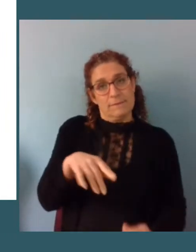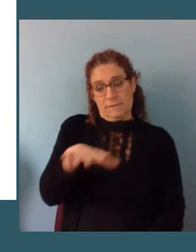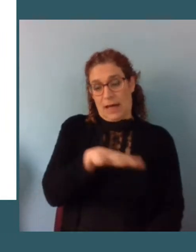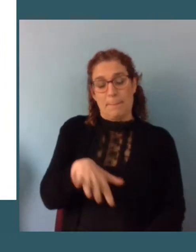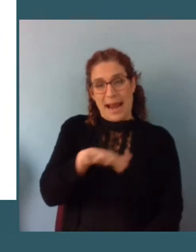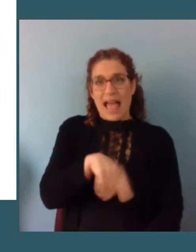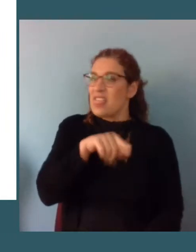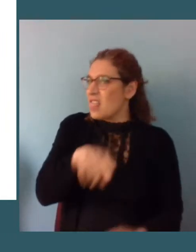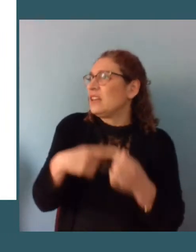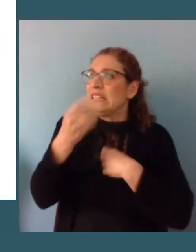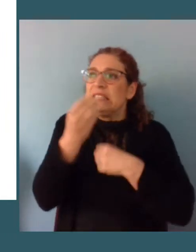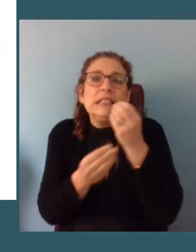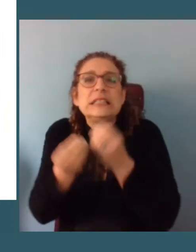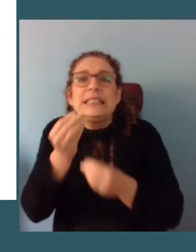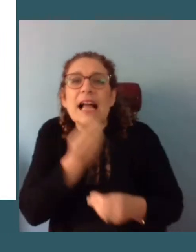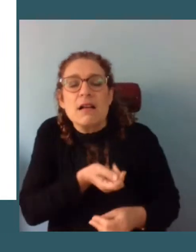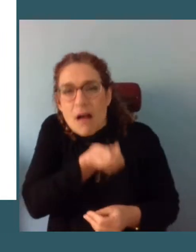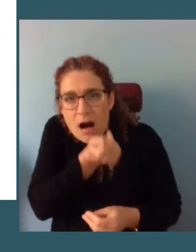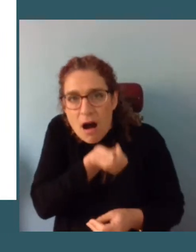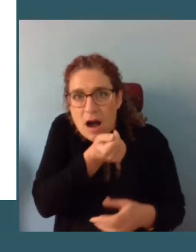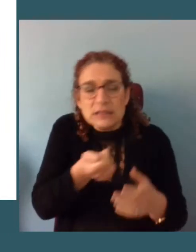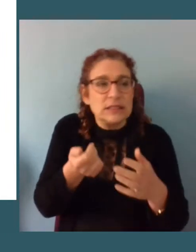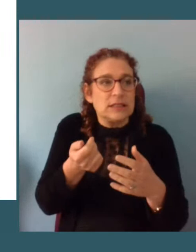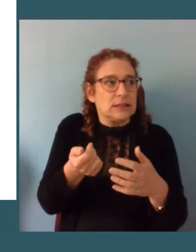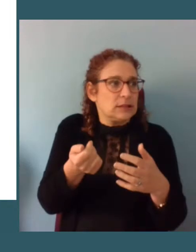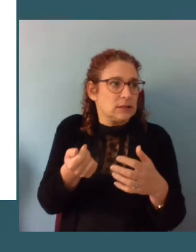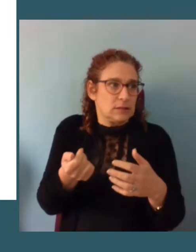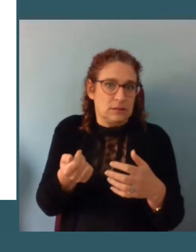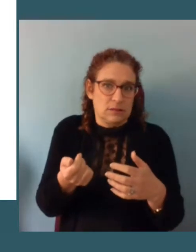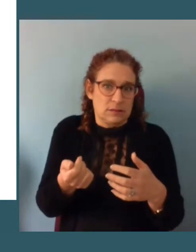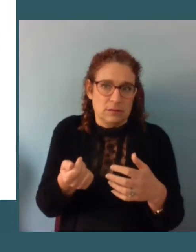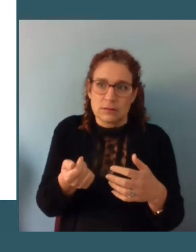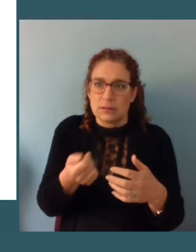peanuts, and in our society, that peanuts